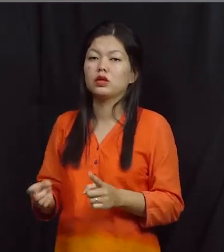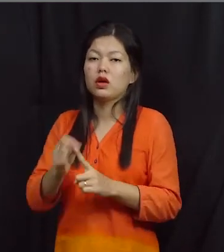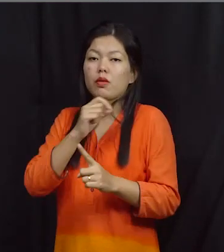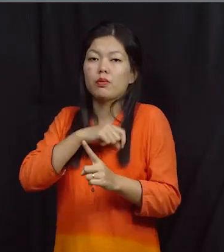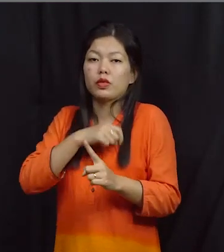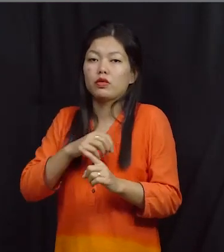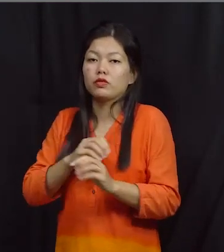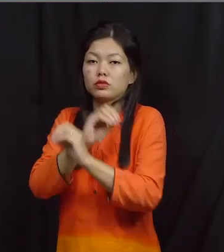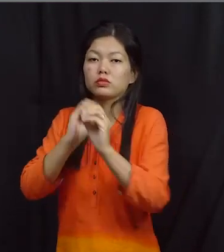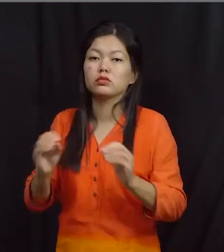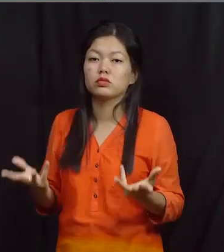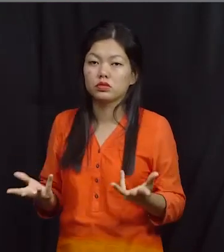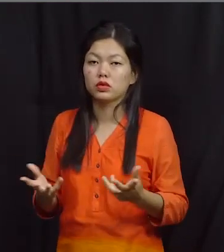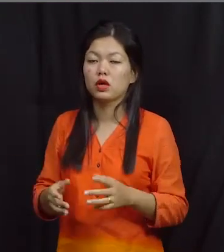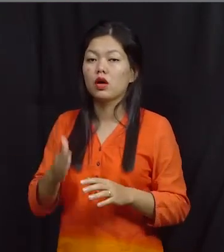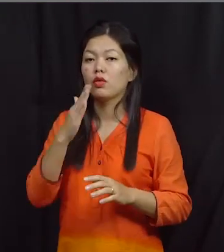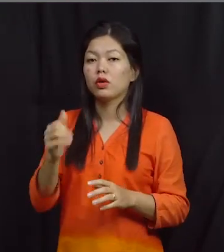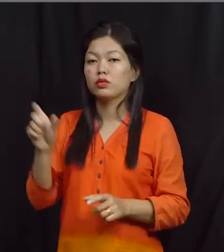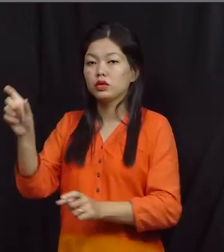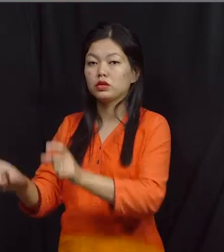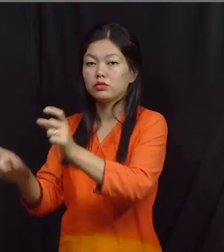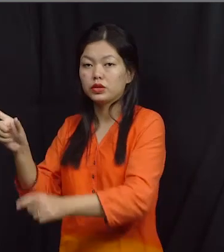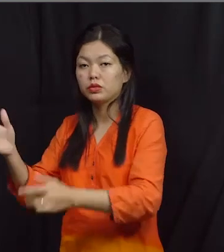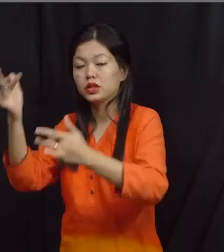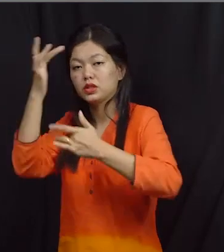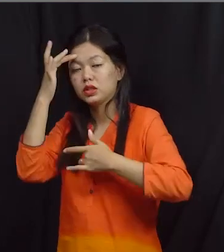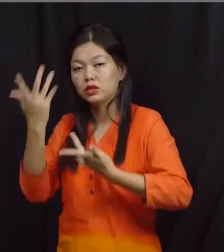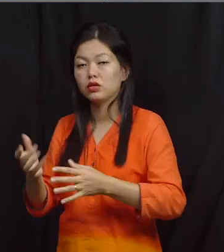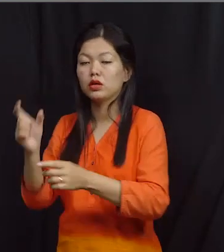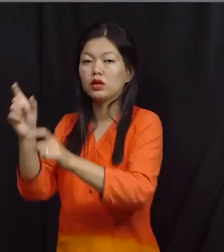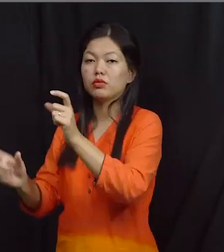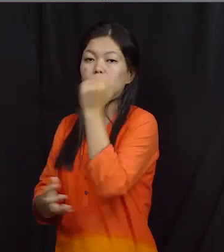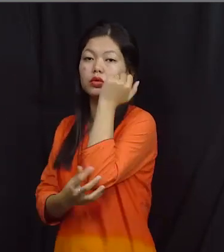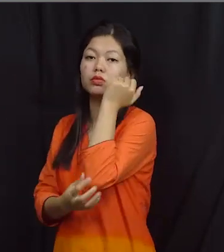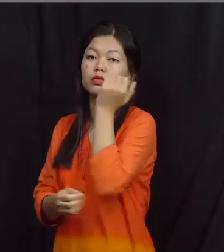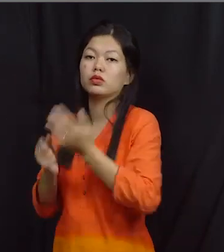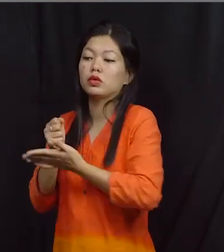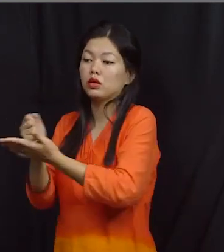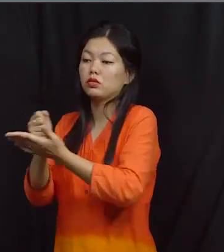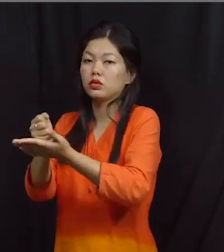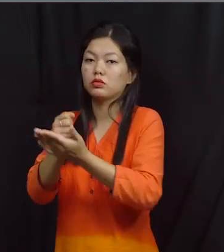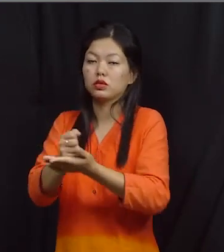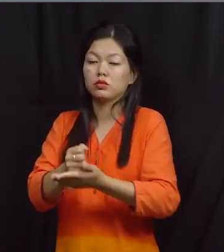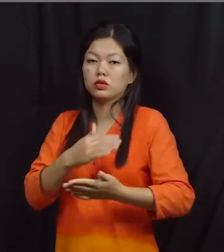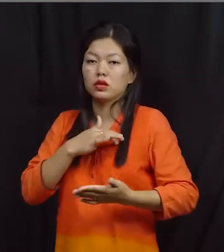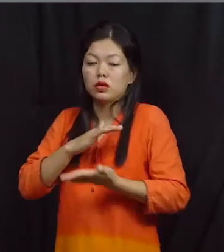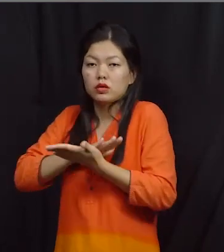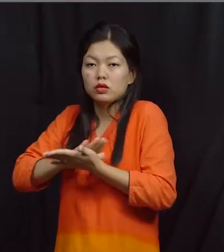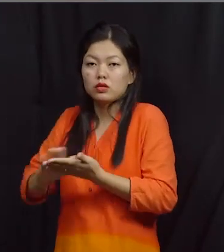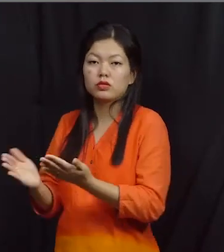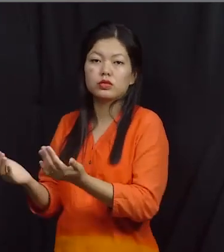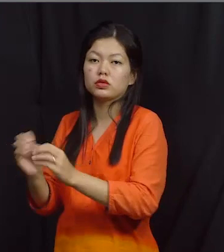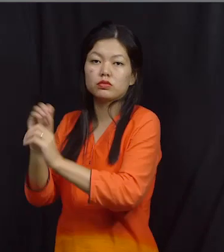fulfilled. Okay, in fact it will turn into a disadvantage. So a person, an individual or